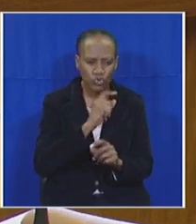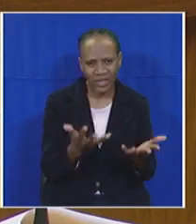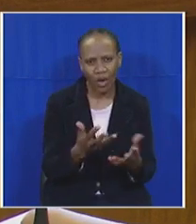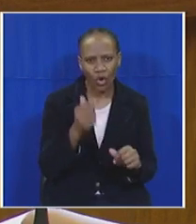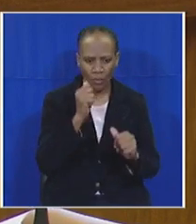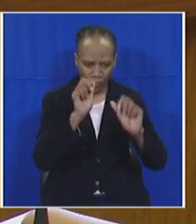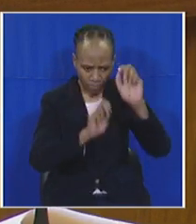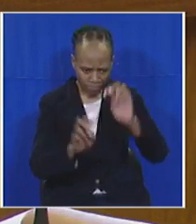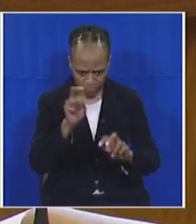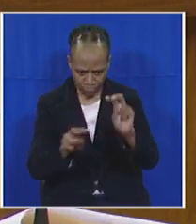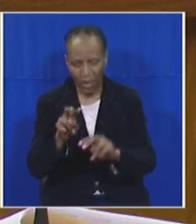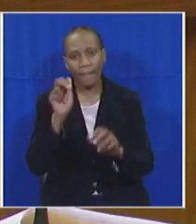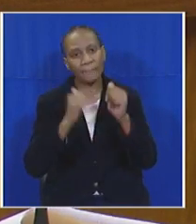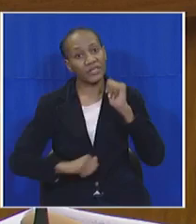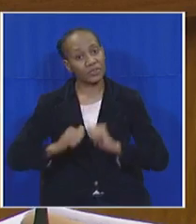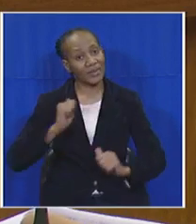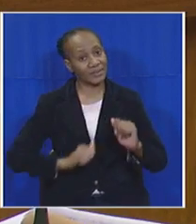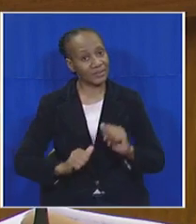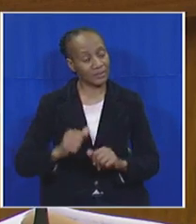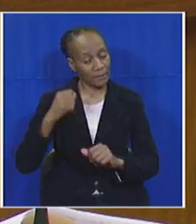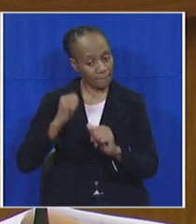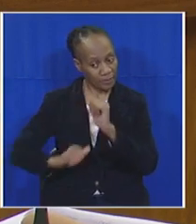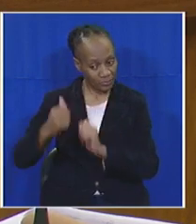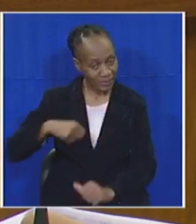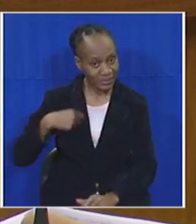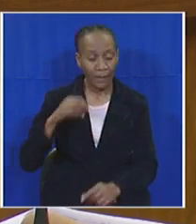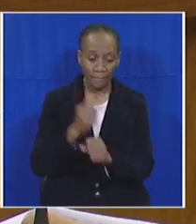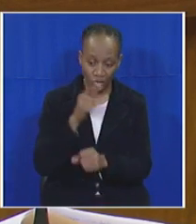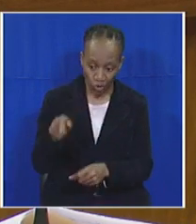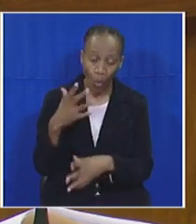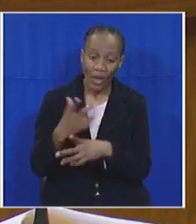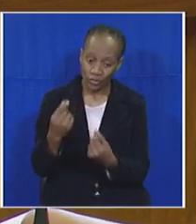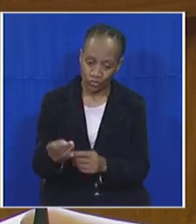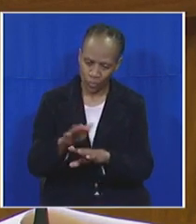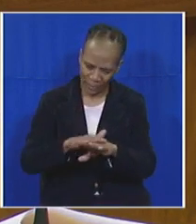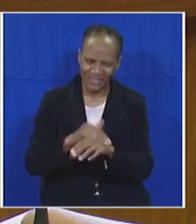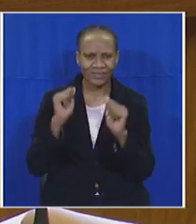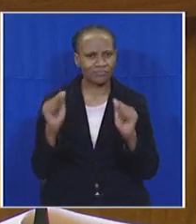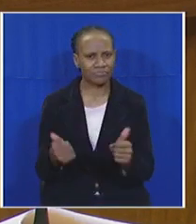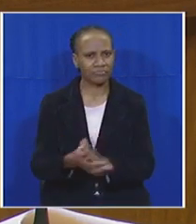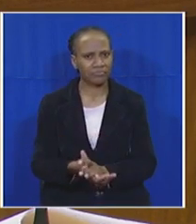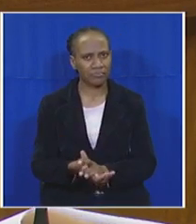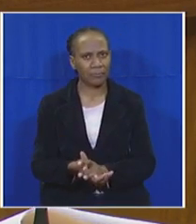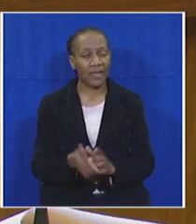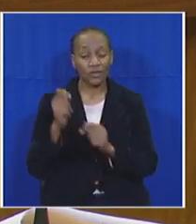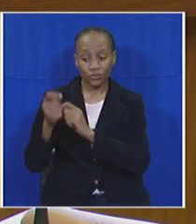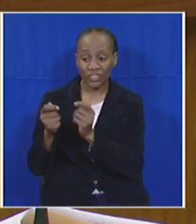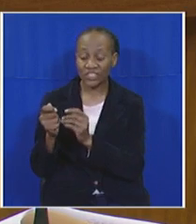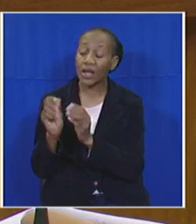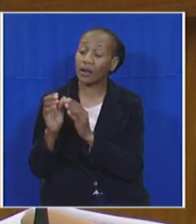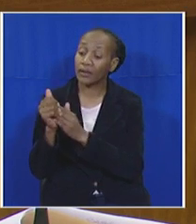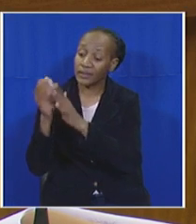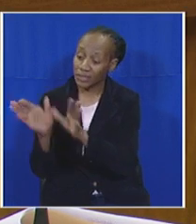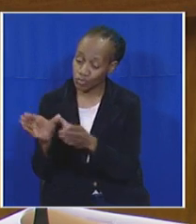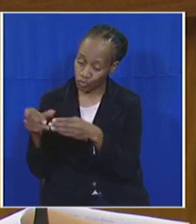performance of municipalities to ensure that they perform basic responsibilities. The functionality of traditional councils is